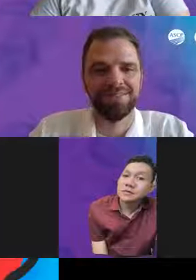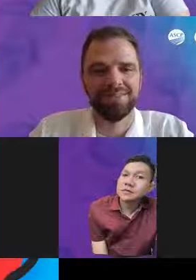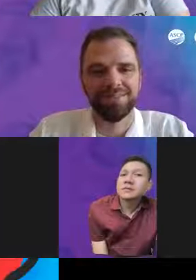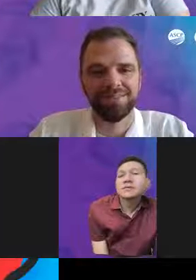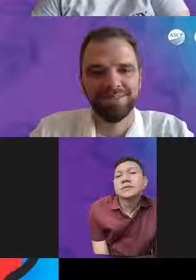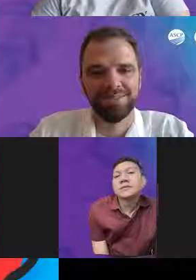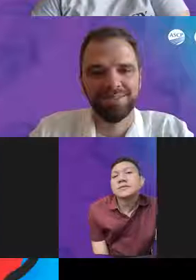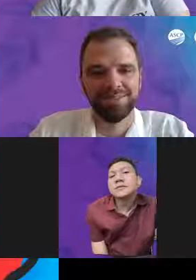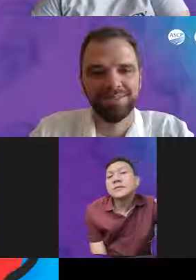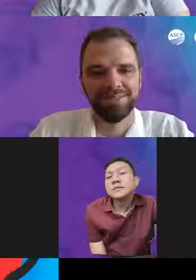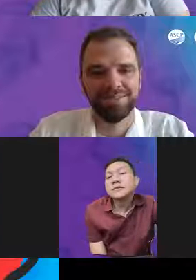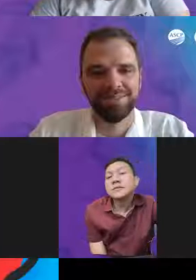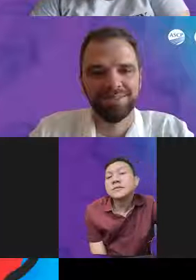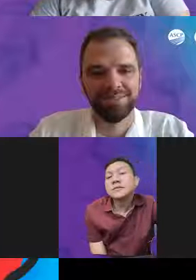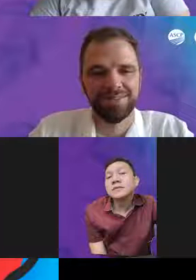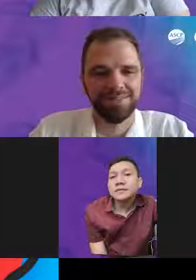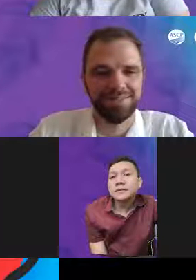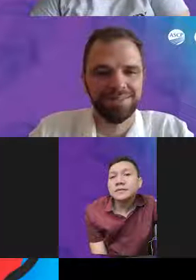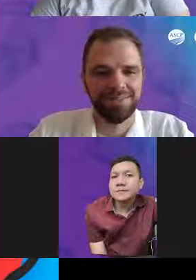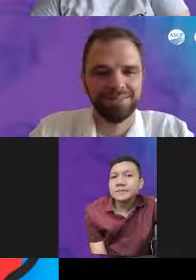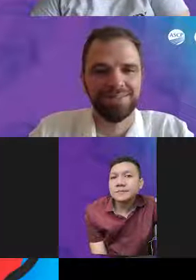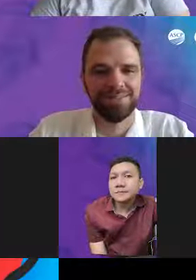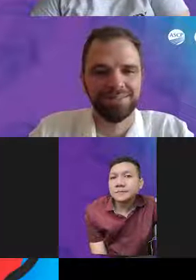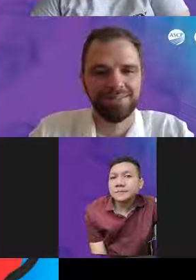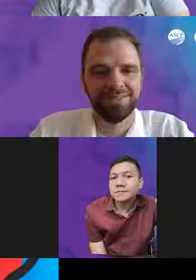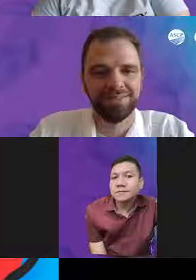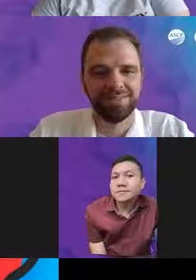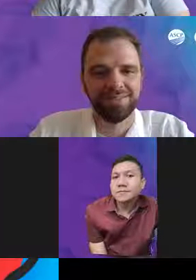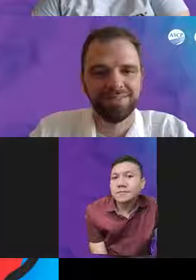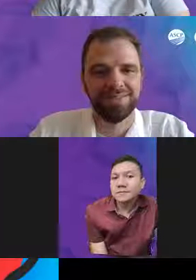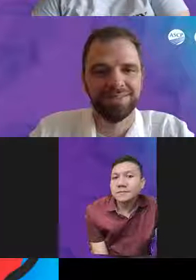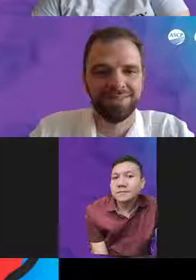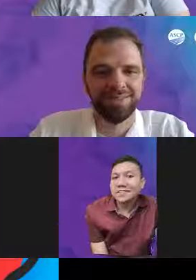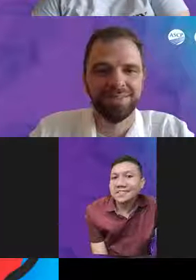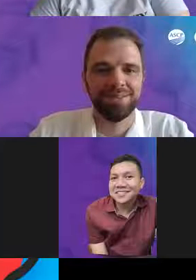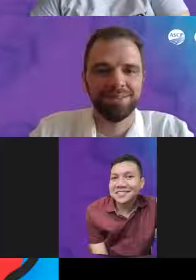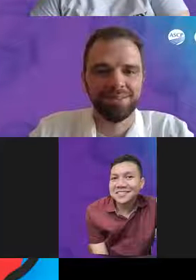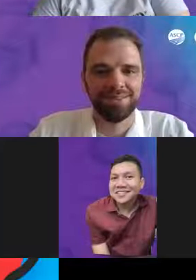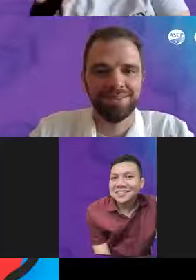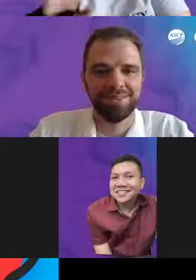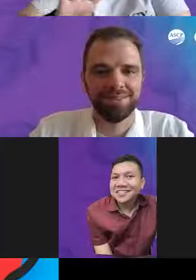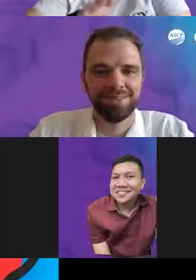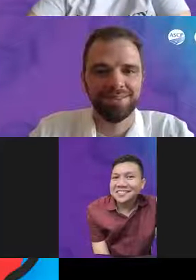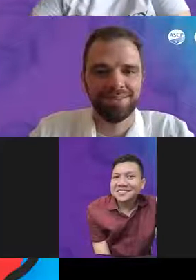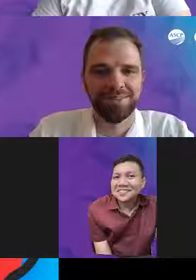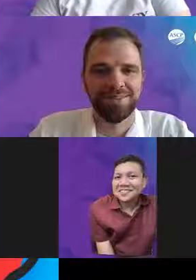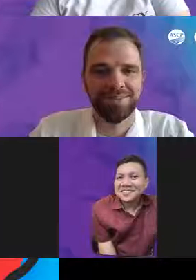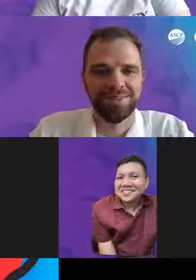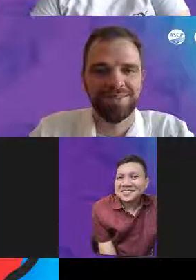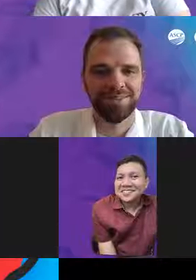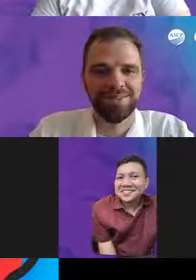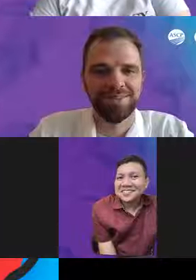are the only ones posing in front of the selfie guy. I love it. He's everywhere. It's almost like Flat Stanley.